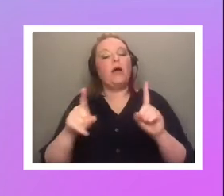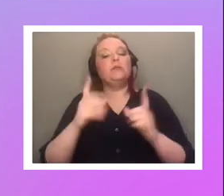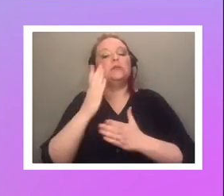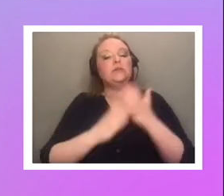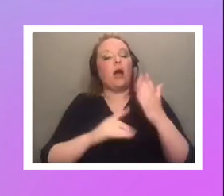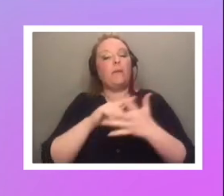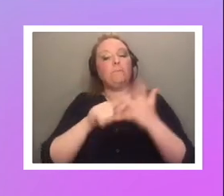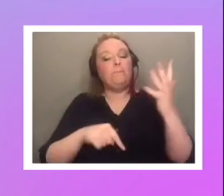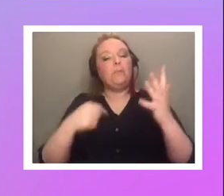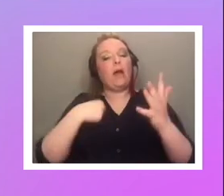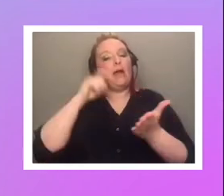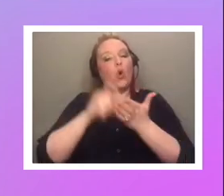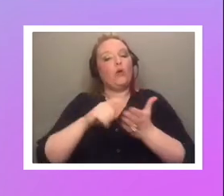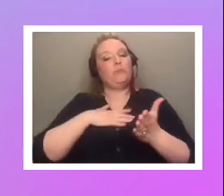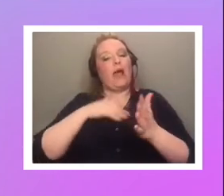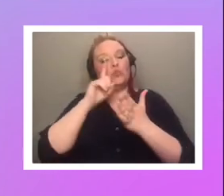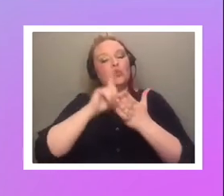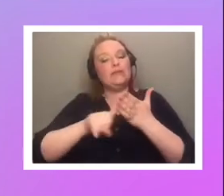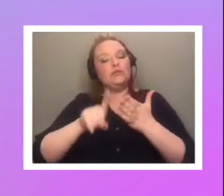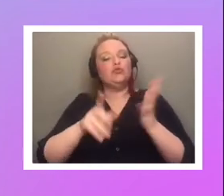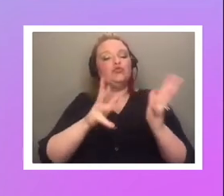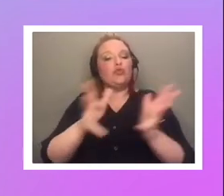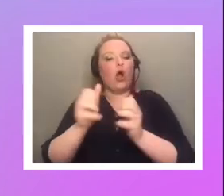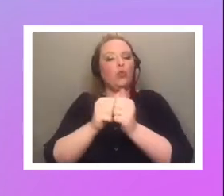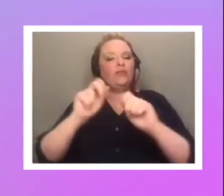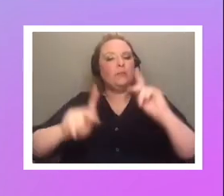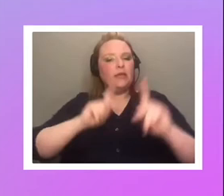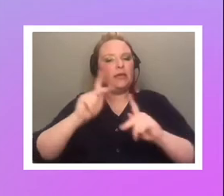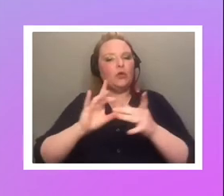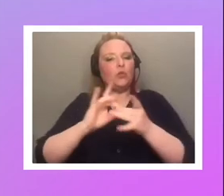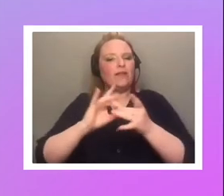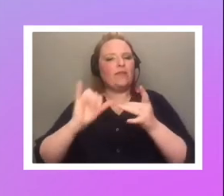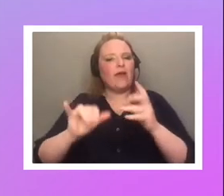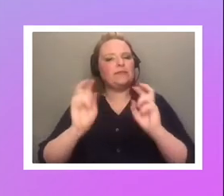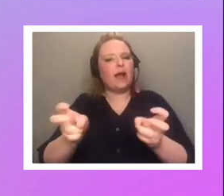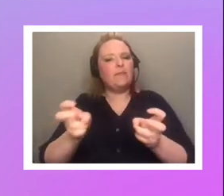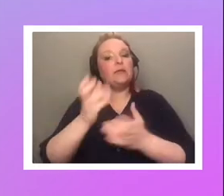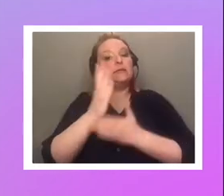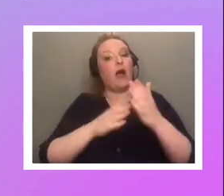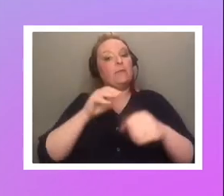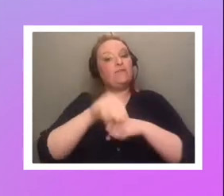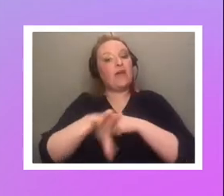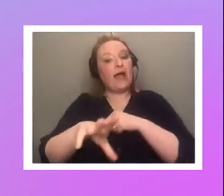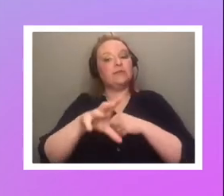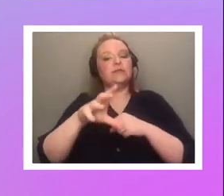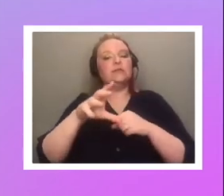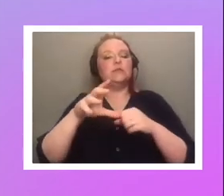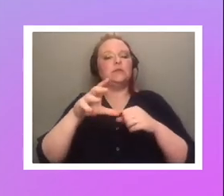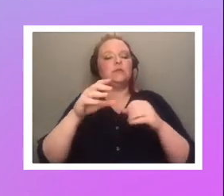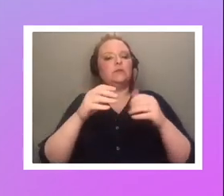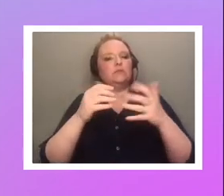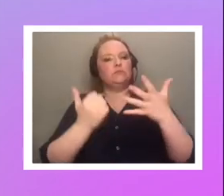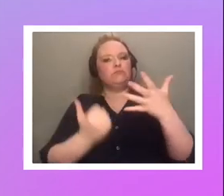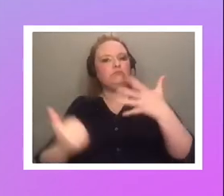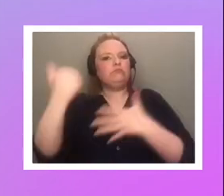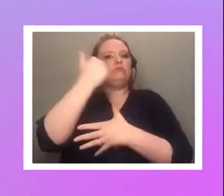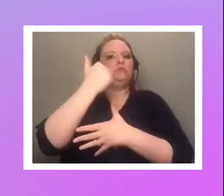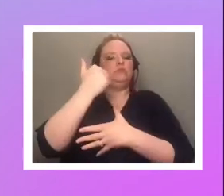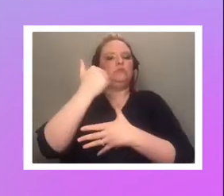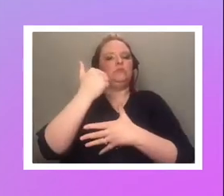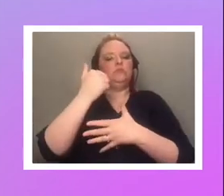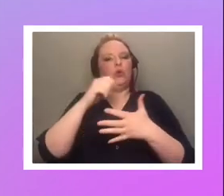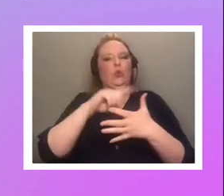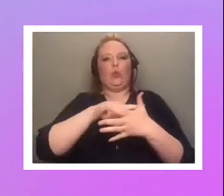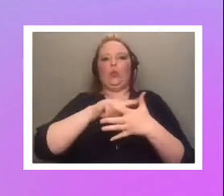that I found in my research and talking with folks around this, about this. There are some effects that are definitely like high up on the list of like,